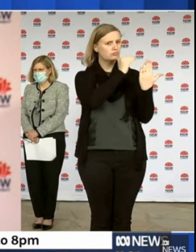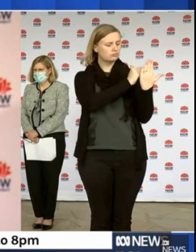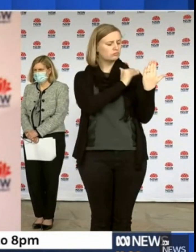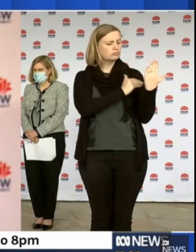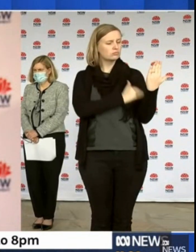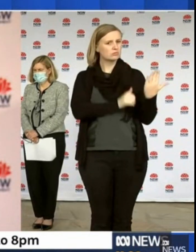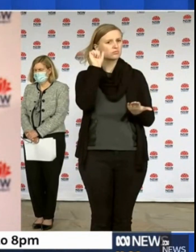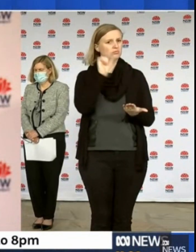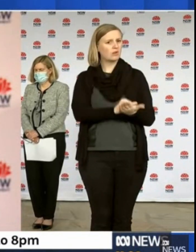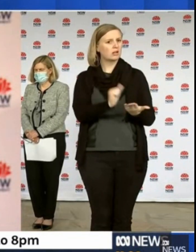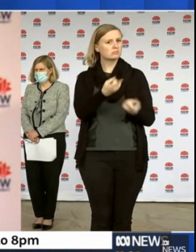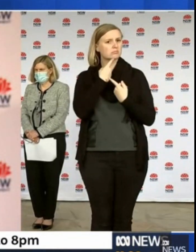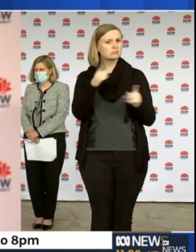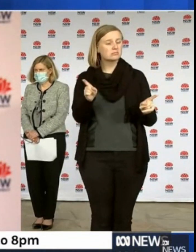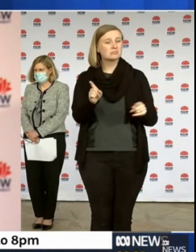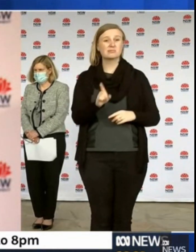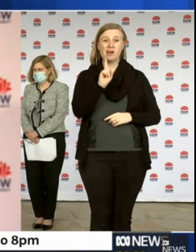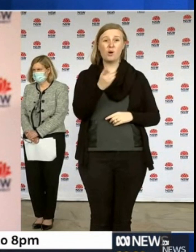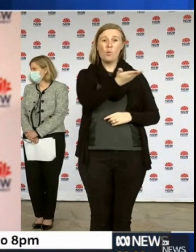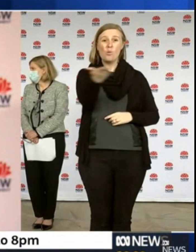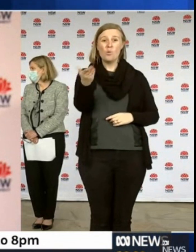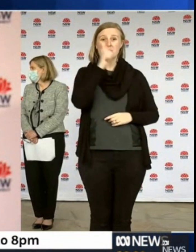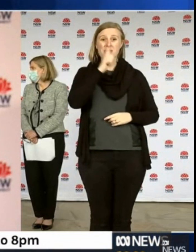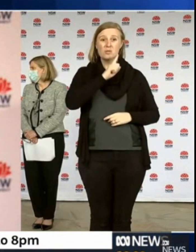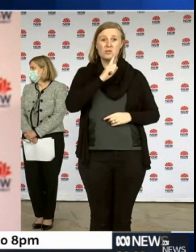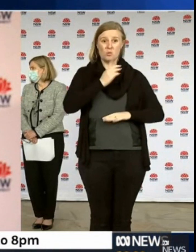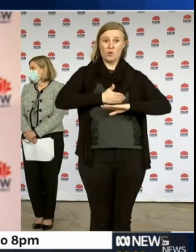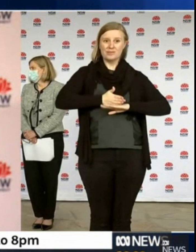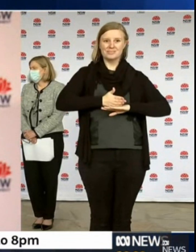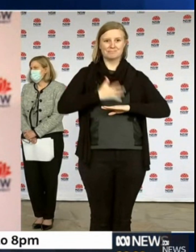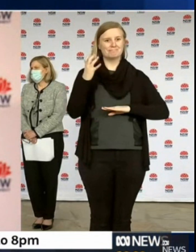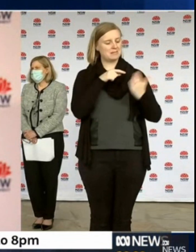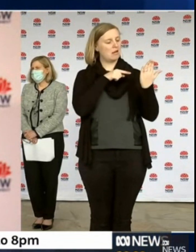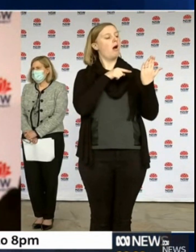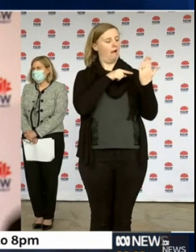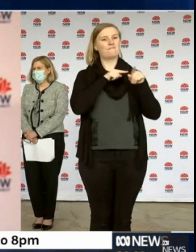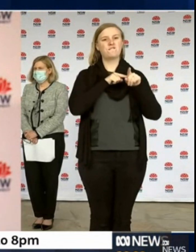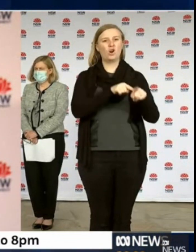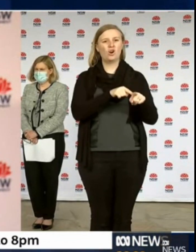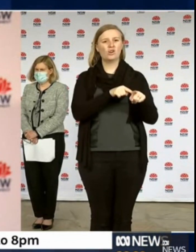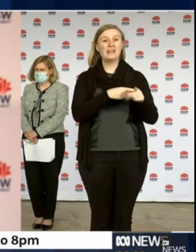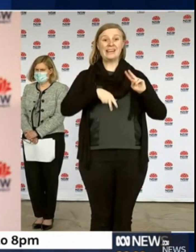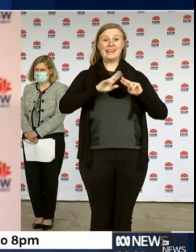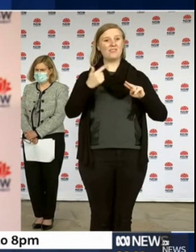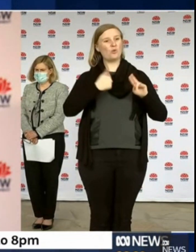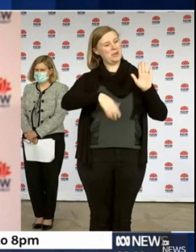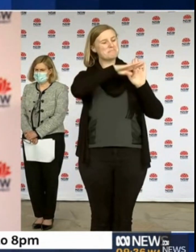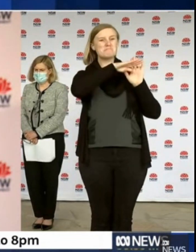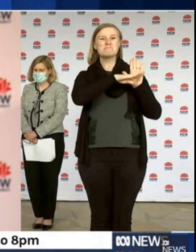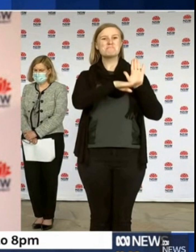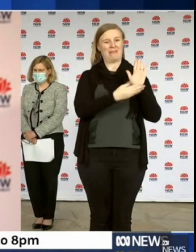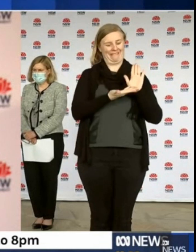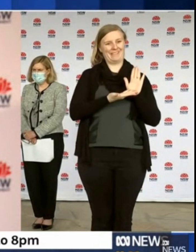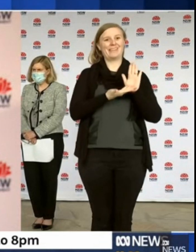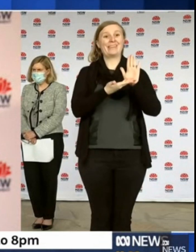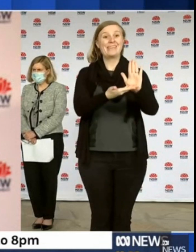requires everybody in the system to do the right thing. Now, that is the challenge we have. The rules are there. We know what it